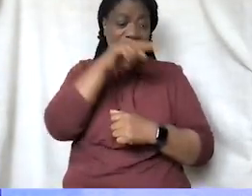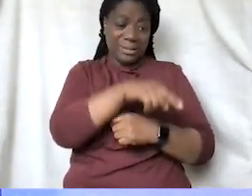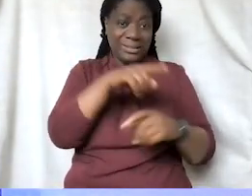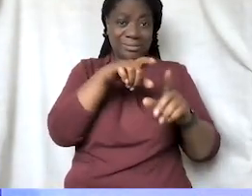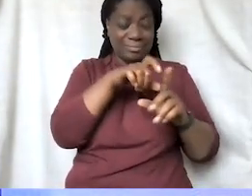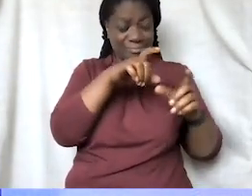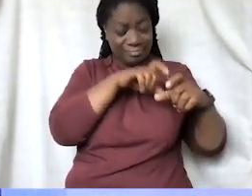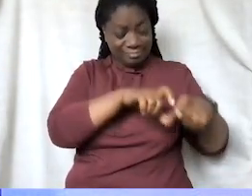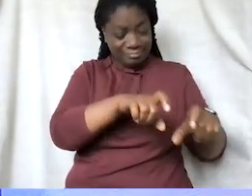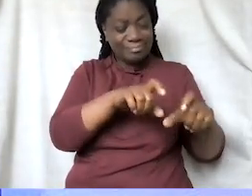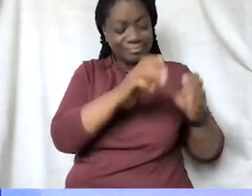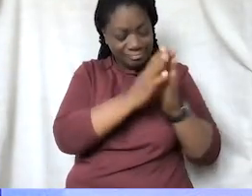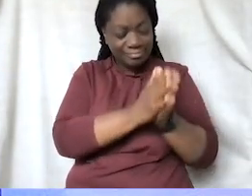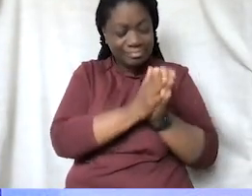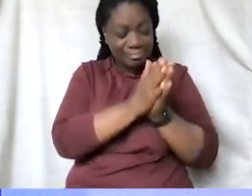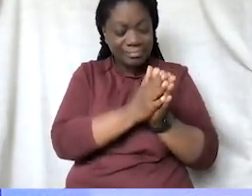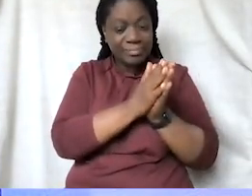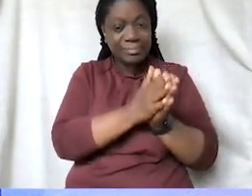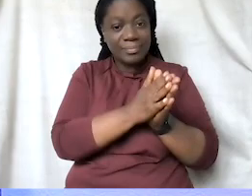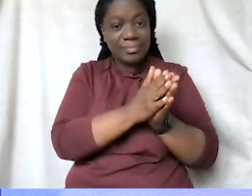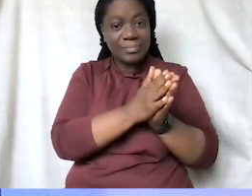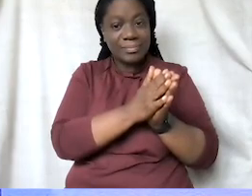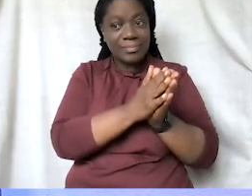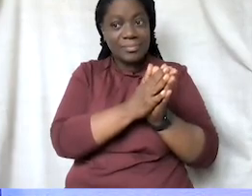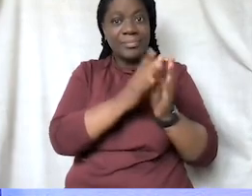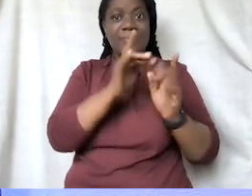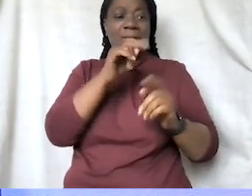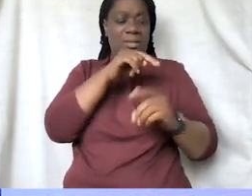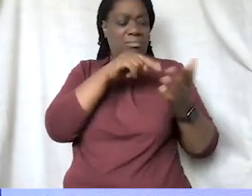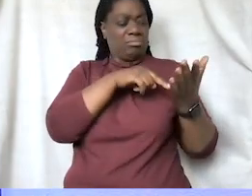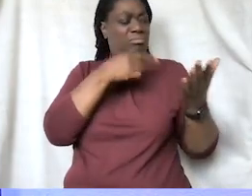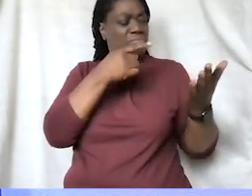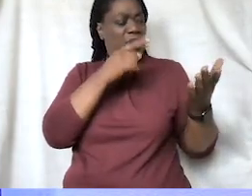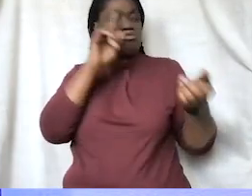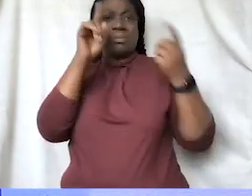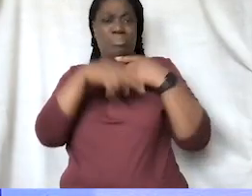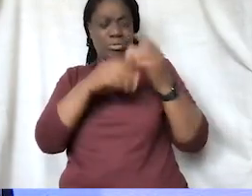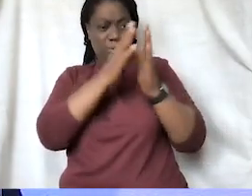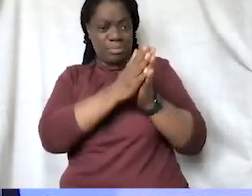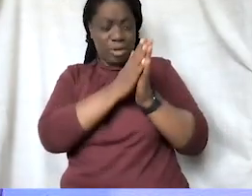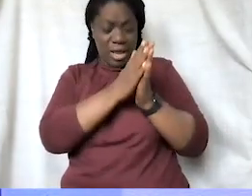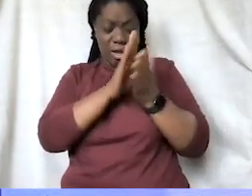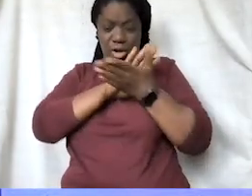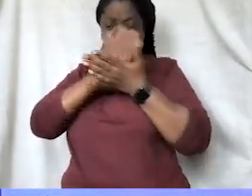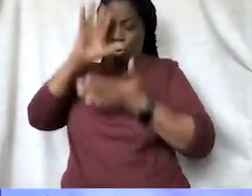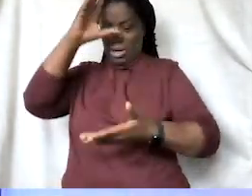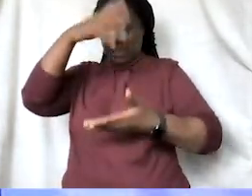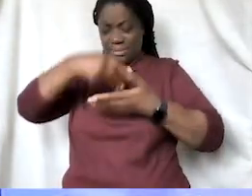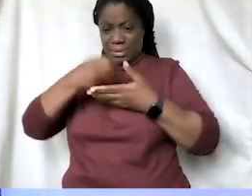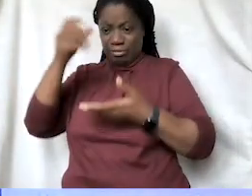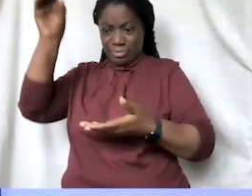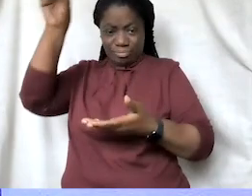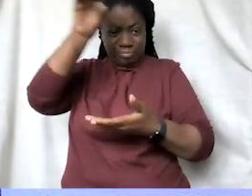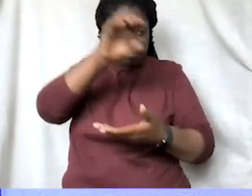prayer. And the Bible said, in response to their prayer, the Holy Spirit